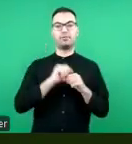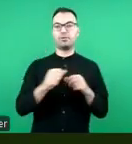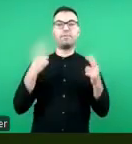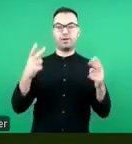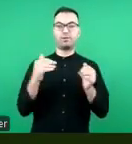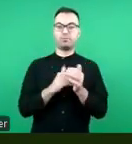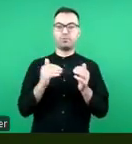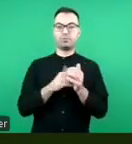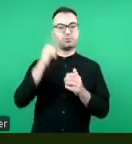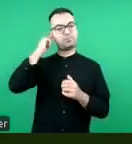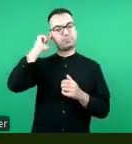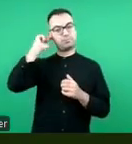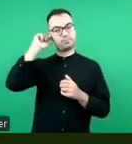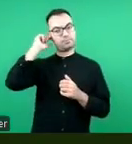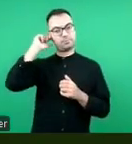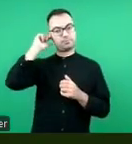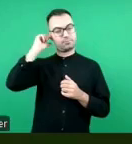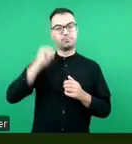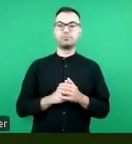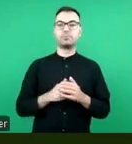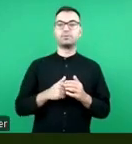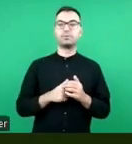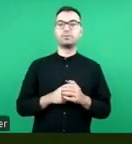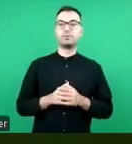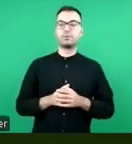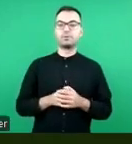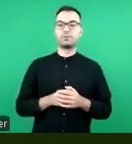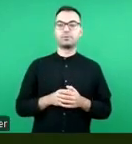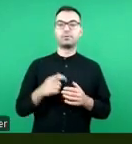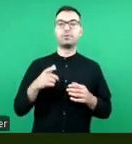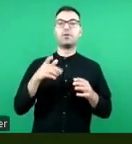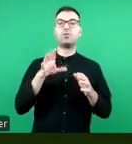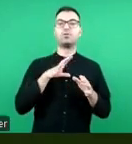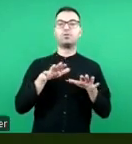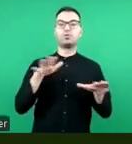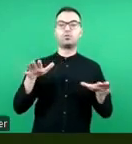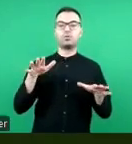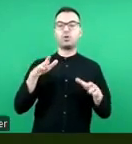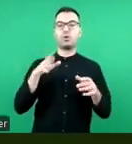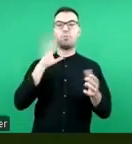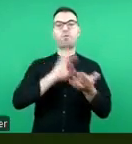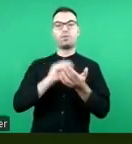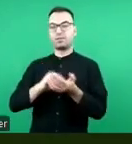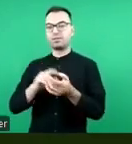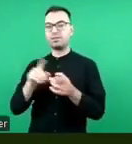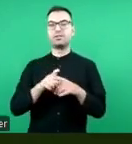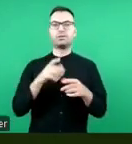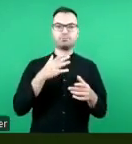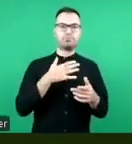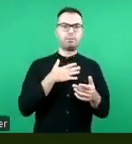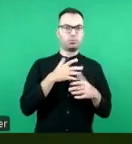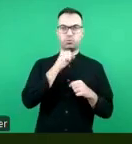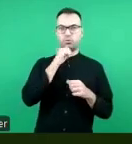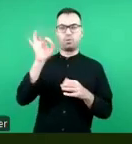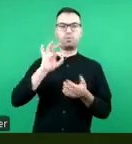contribution to that, because due to this large number of replicates and due to the confidence band